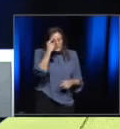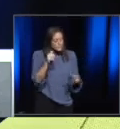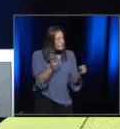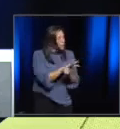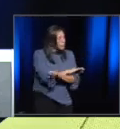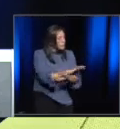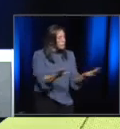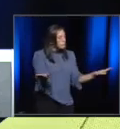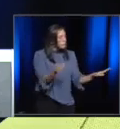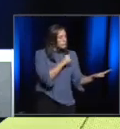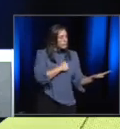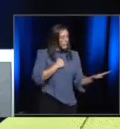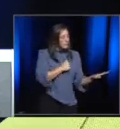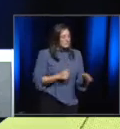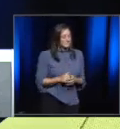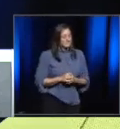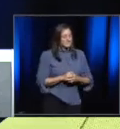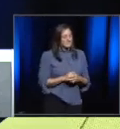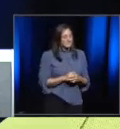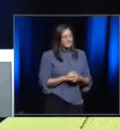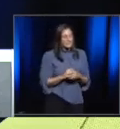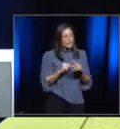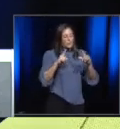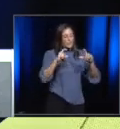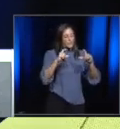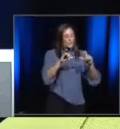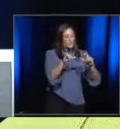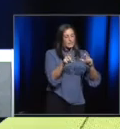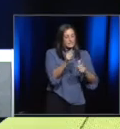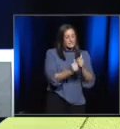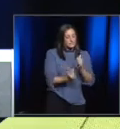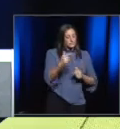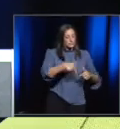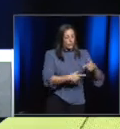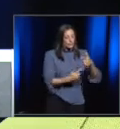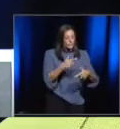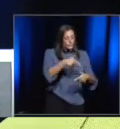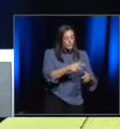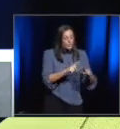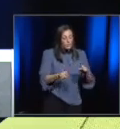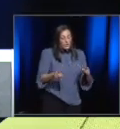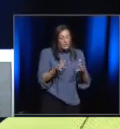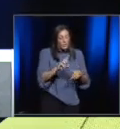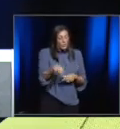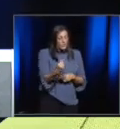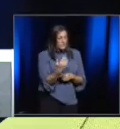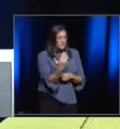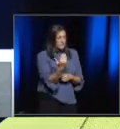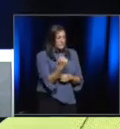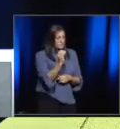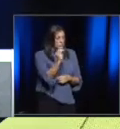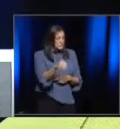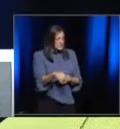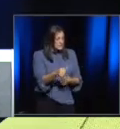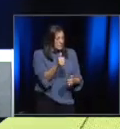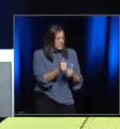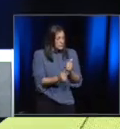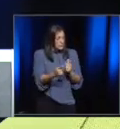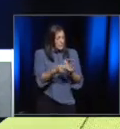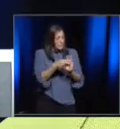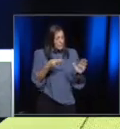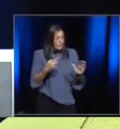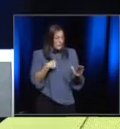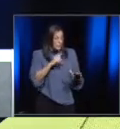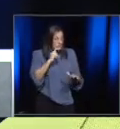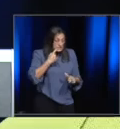have to book a long way out, sorry. We photo ID the dolphins, but with only 15% of the individuals marked, and we're